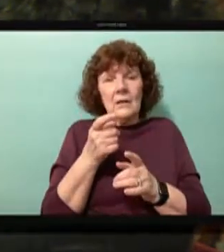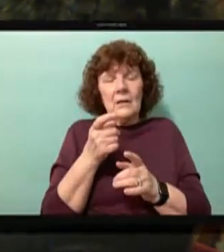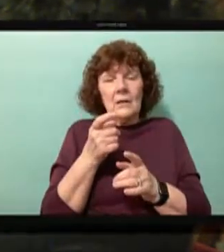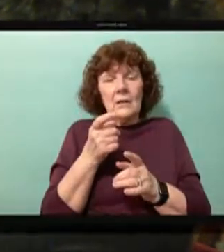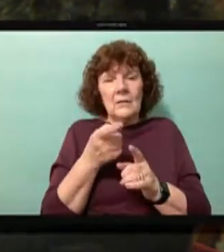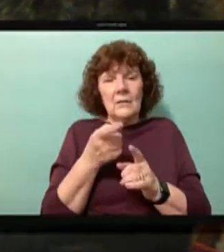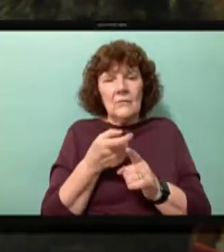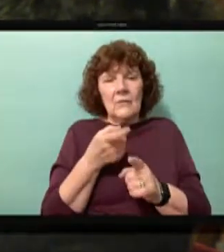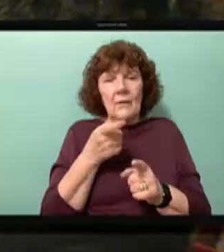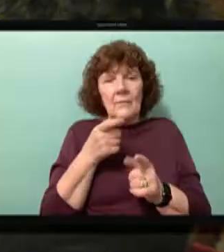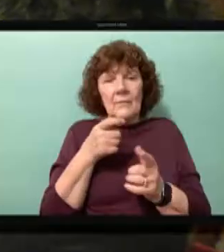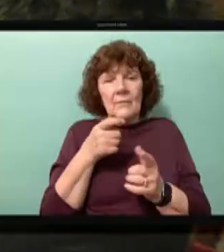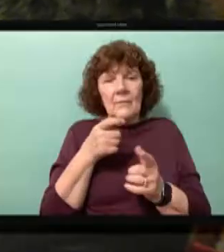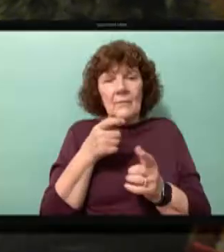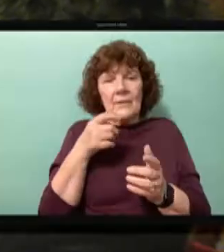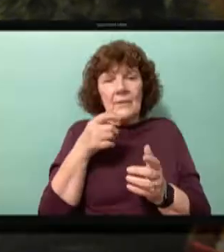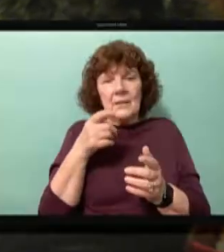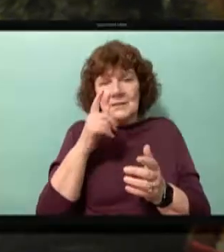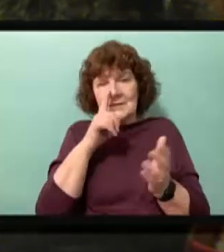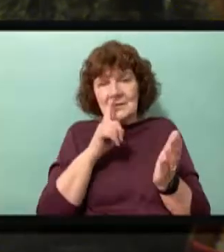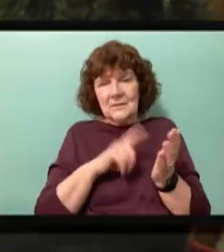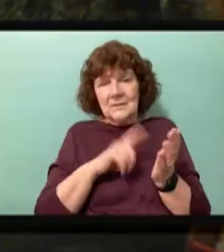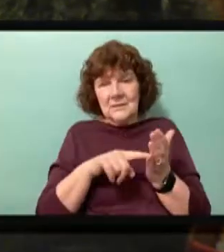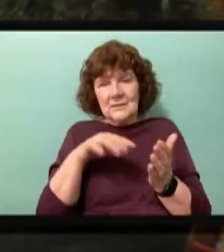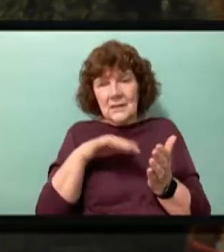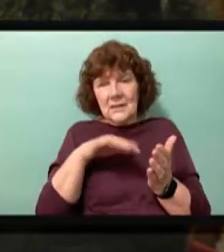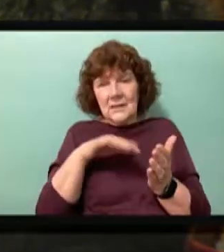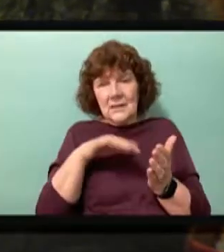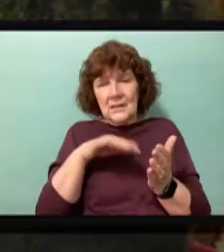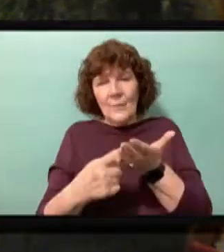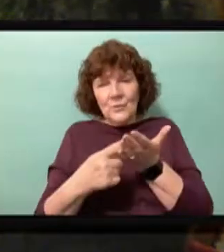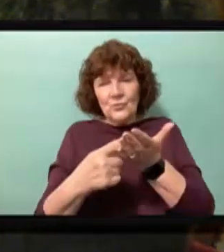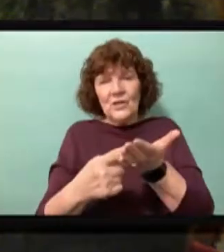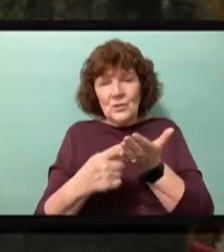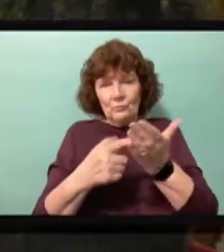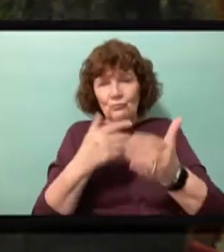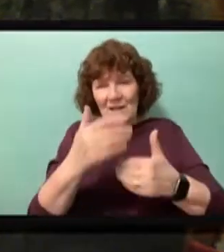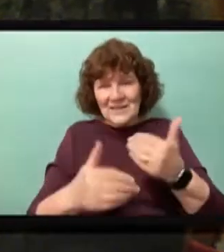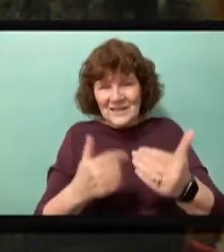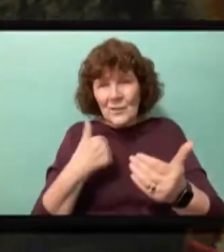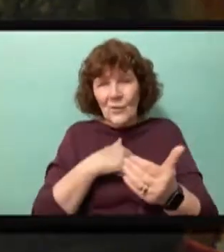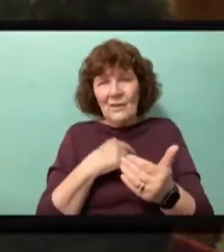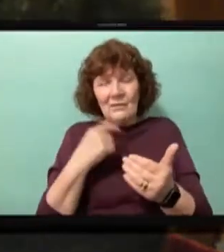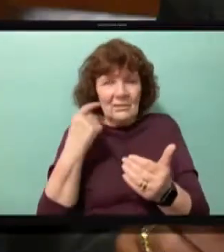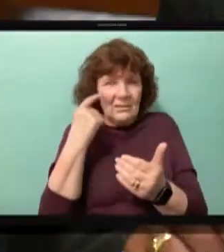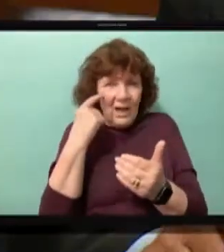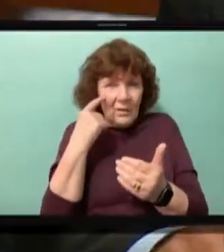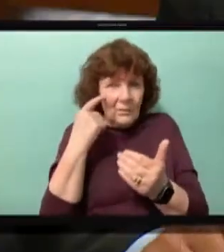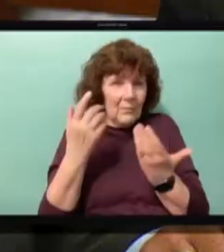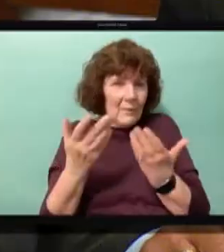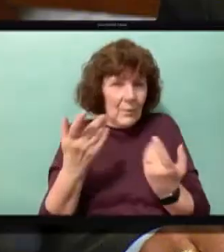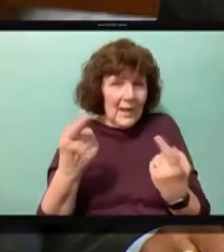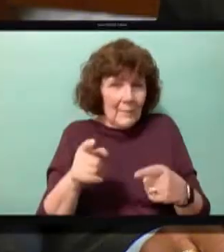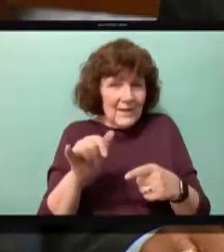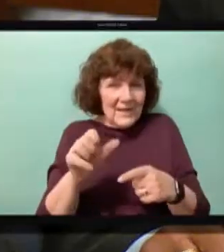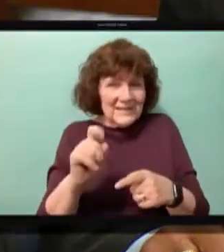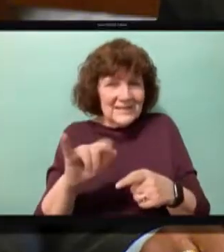arbitration process that we anticipated was likely at that stage in those negotiations. I understand that, but